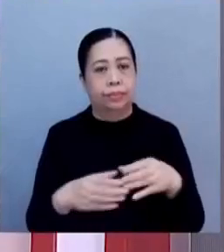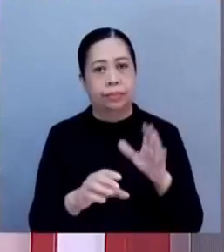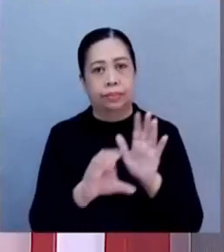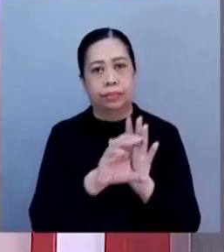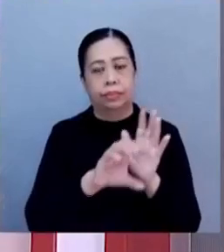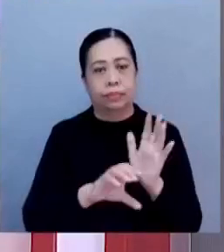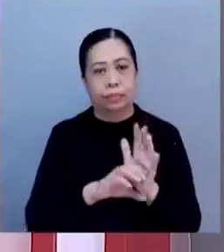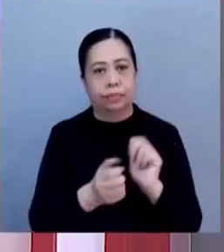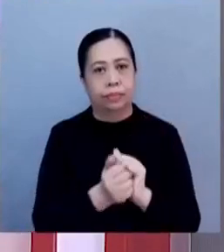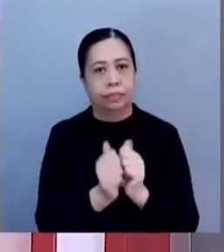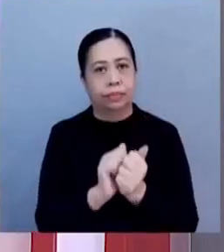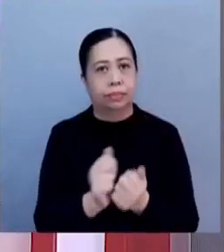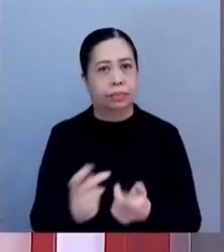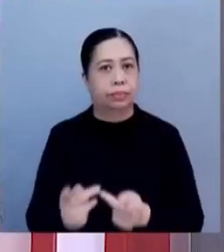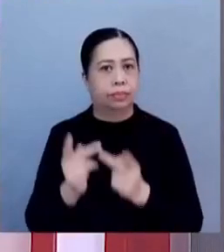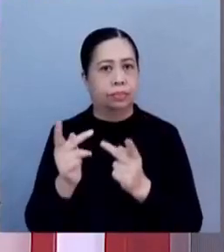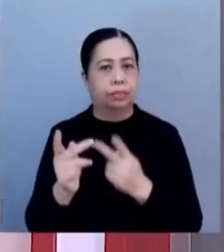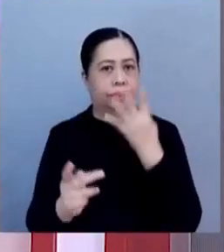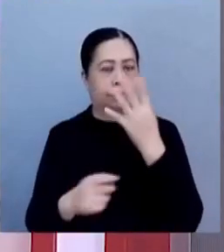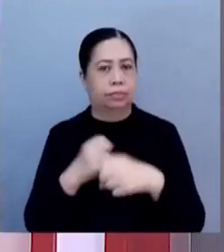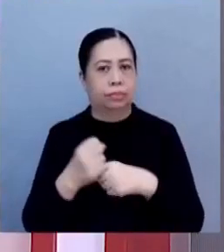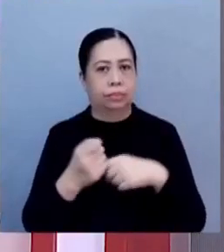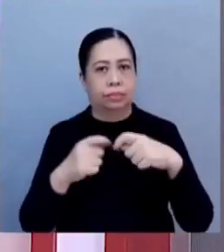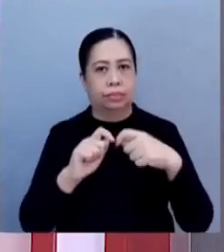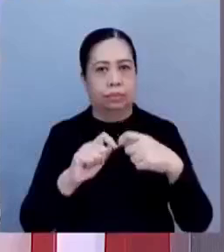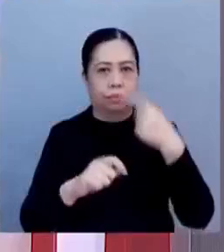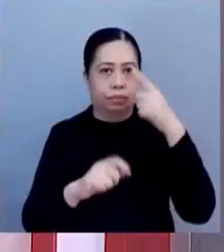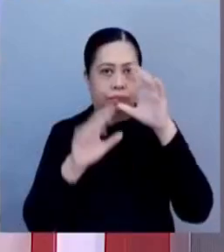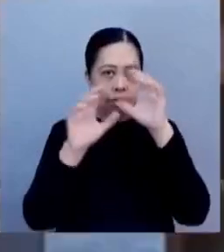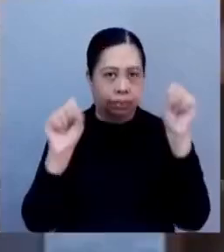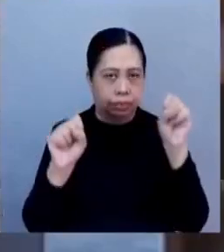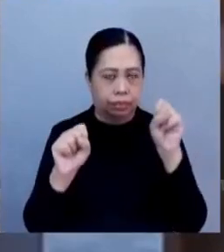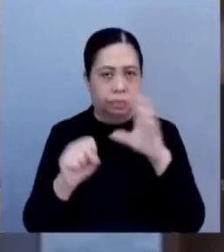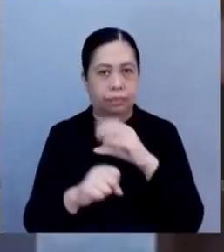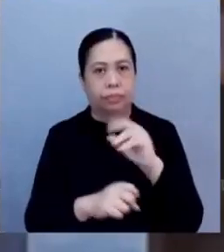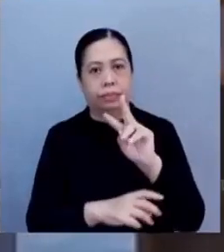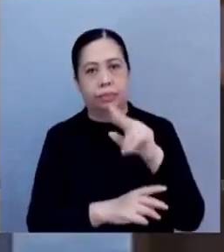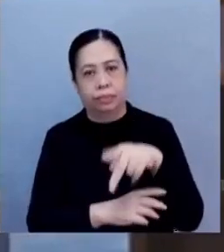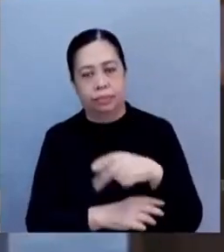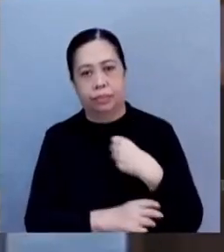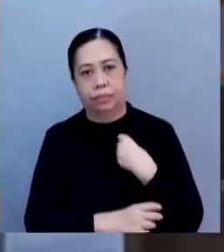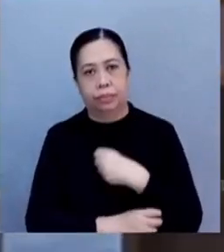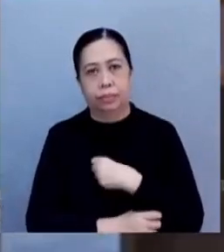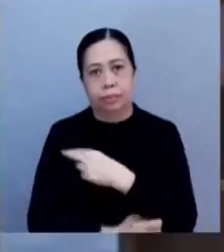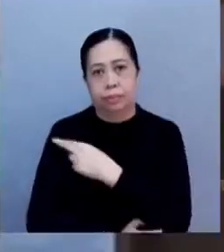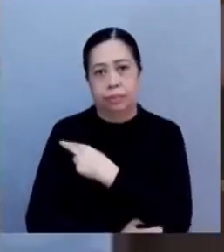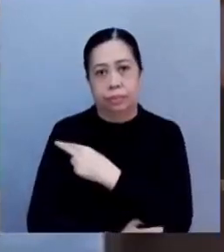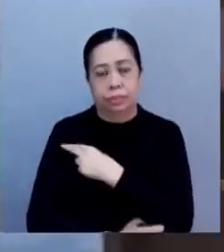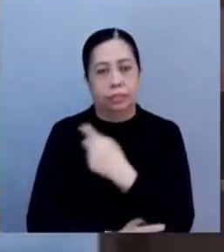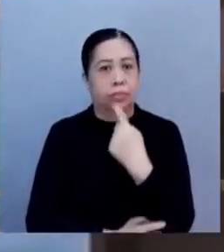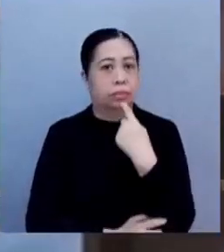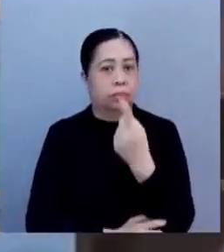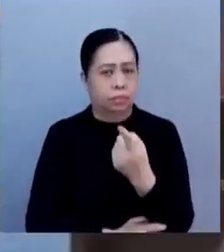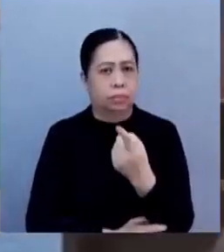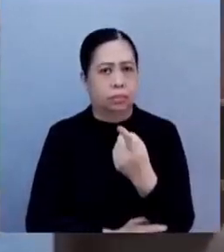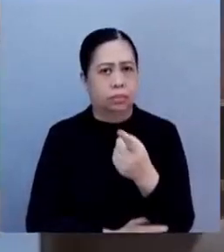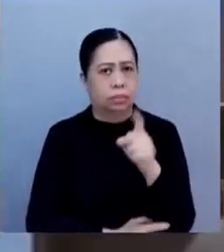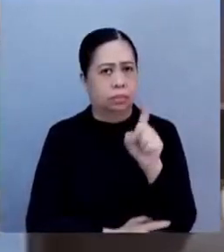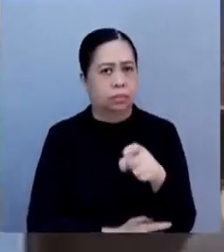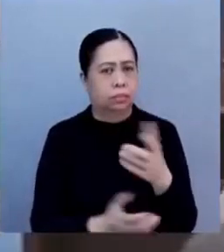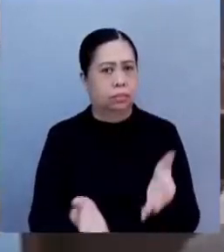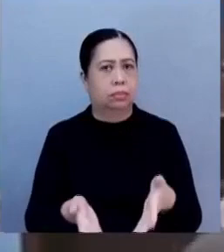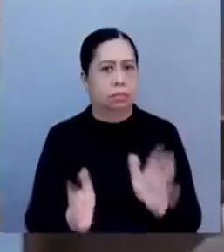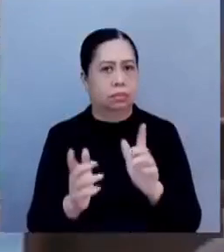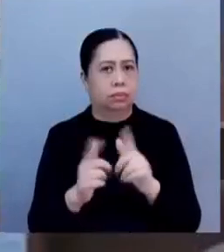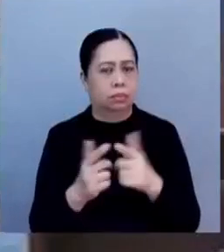Amendments proposes 4-year terms for the president and vice president. Senator Robin Padilla says they should be allowed to run